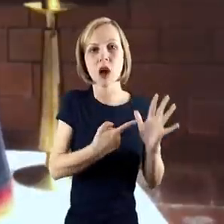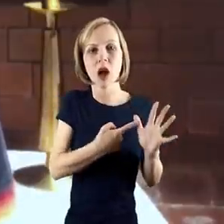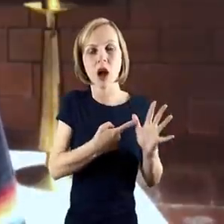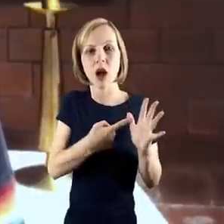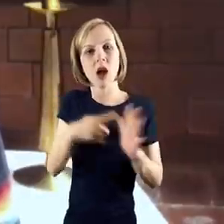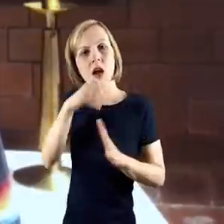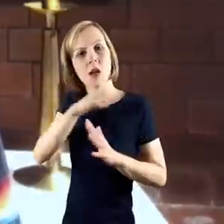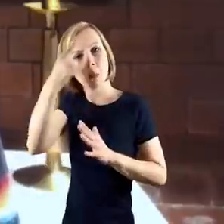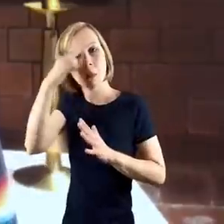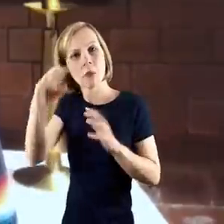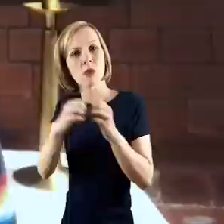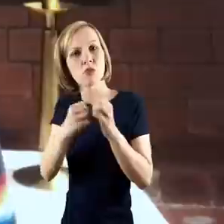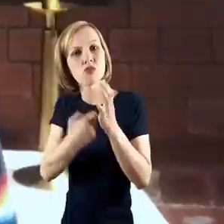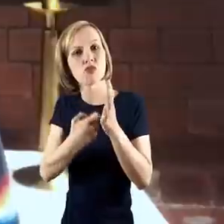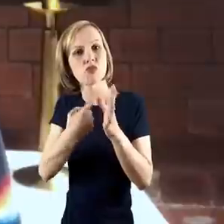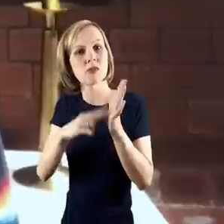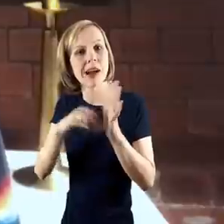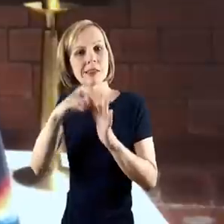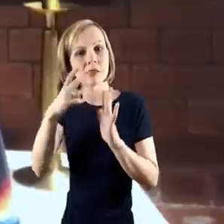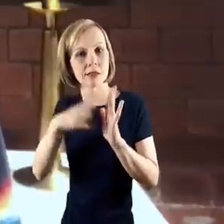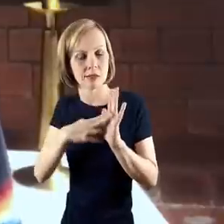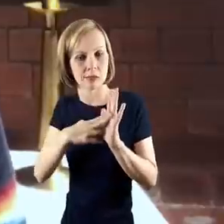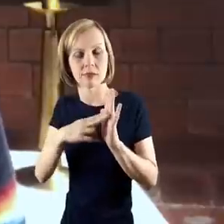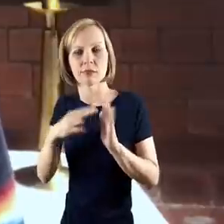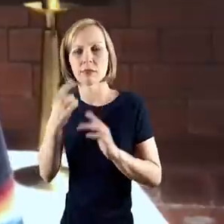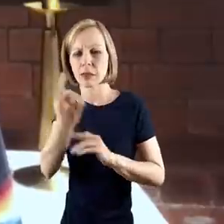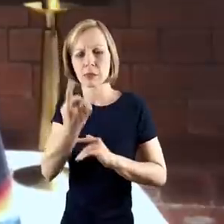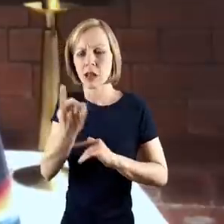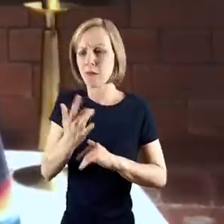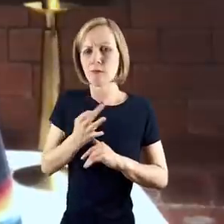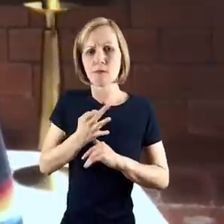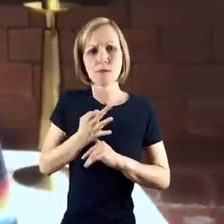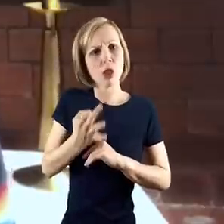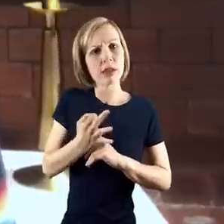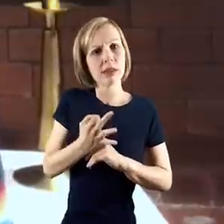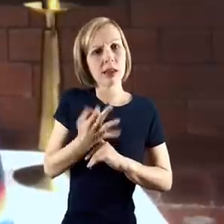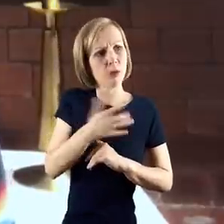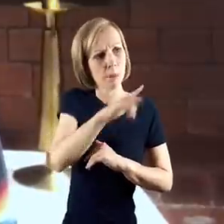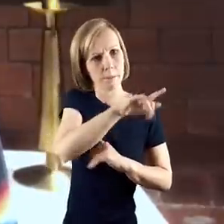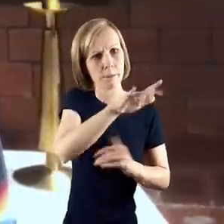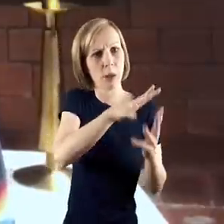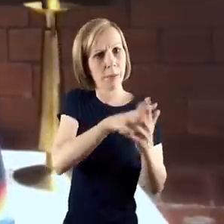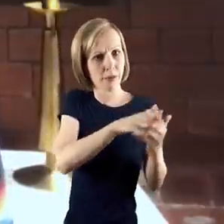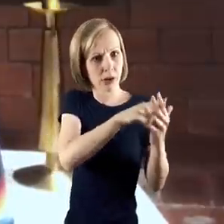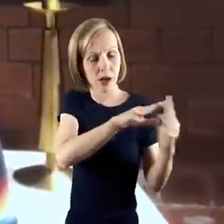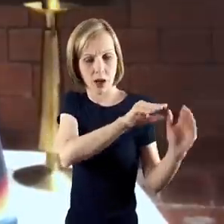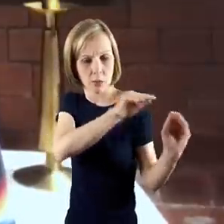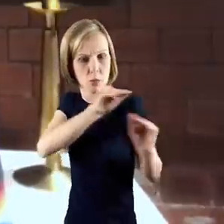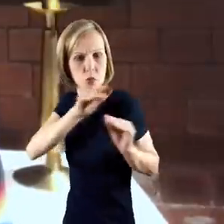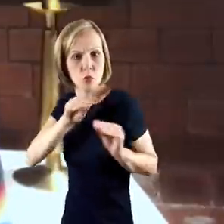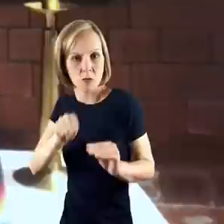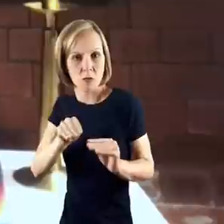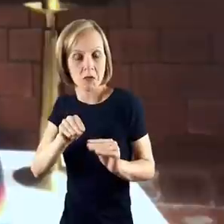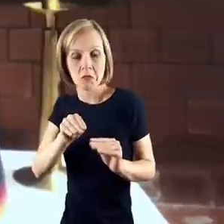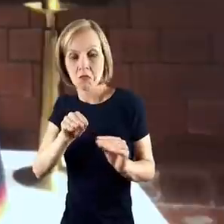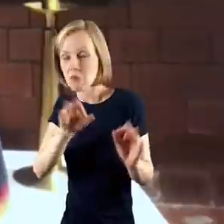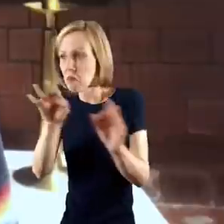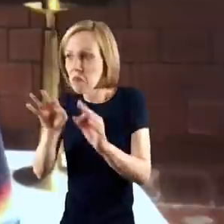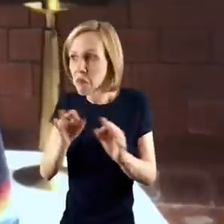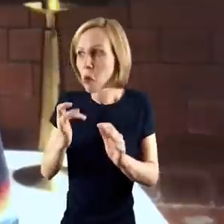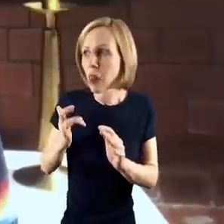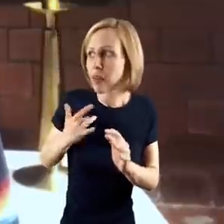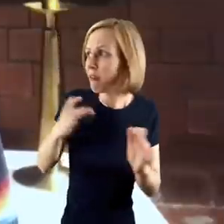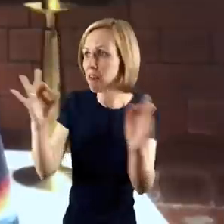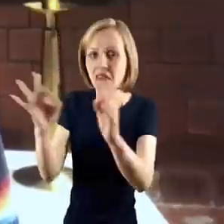was coming to volunteer at her church, working with young people. He was travelling over from the USA, and he hadn't yet